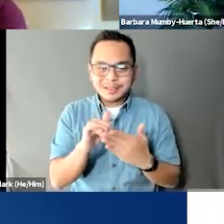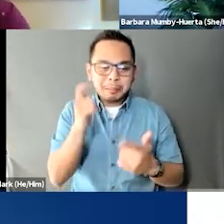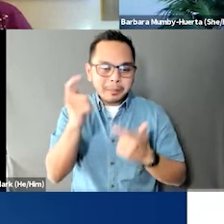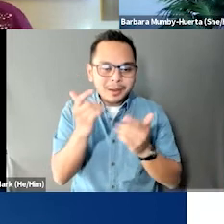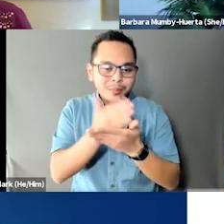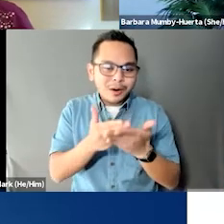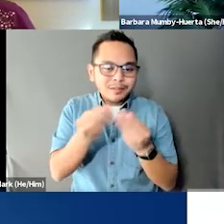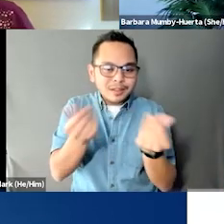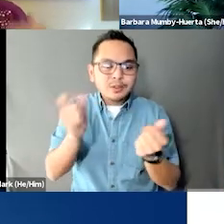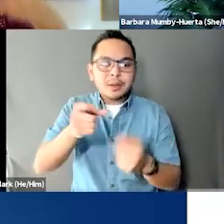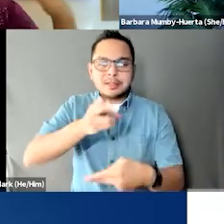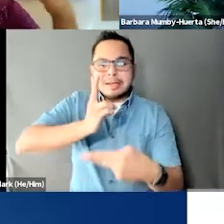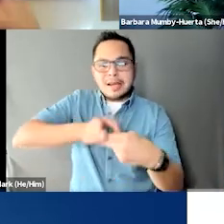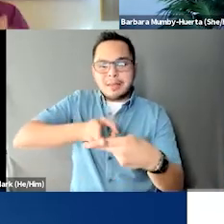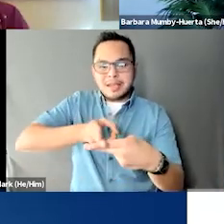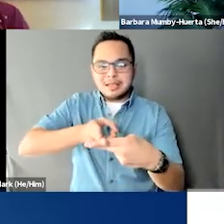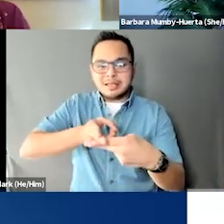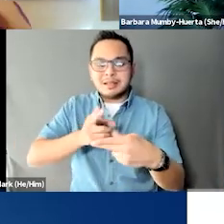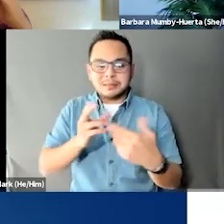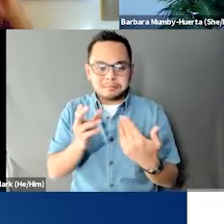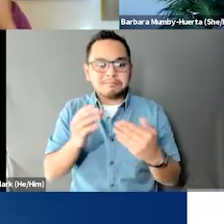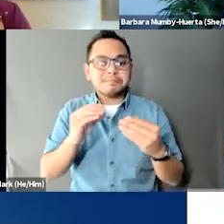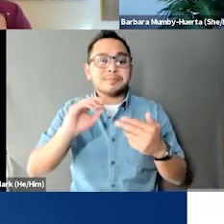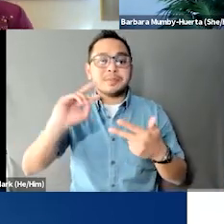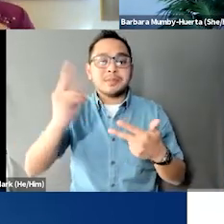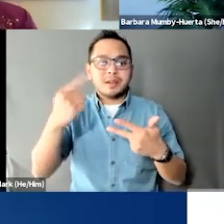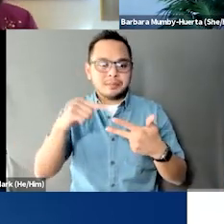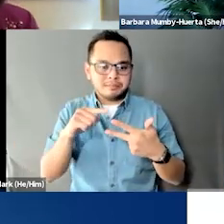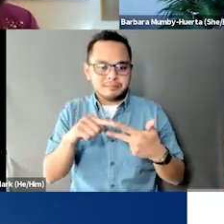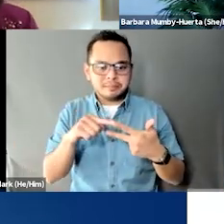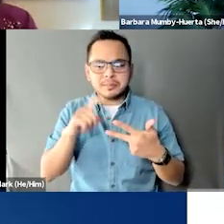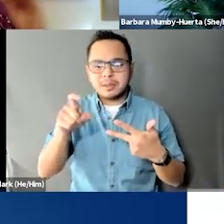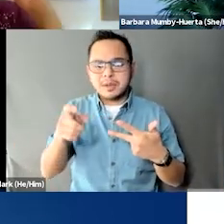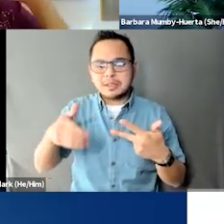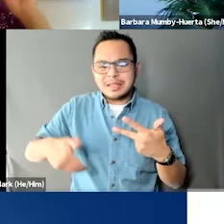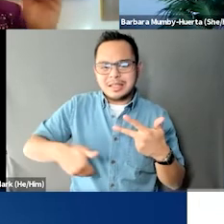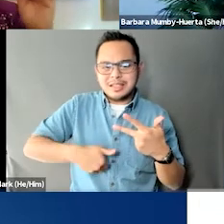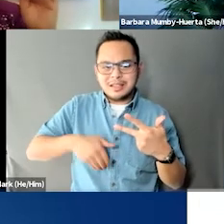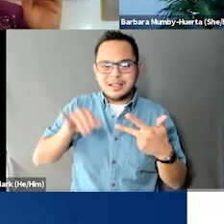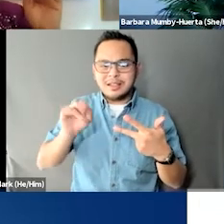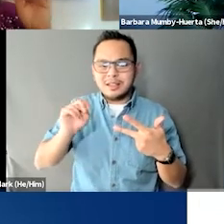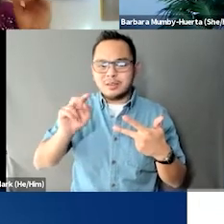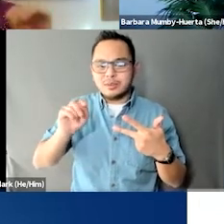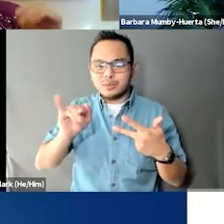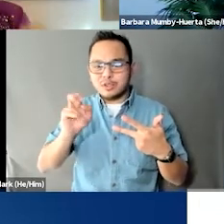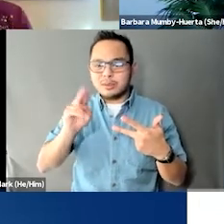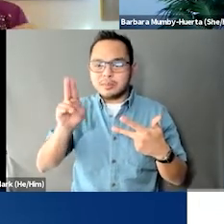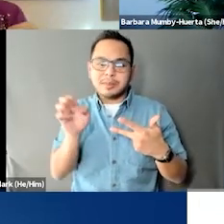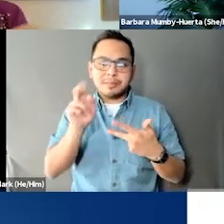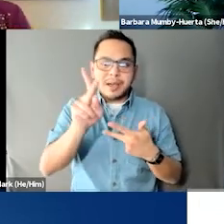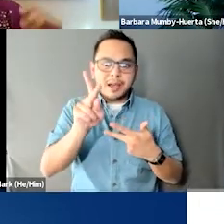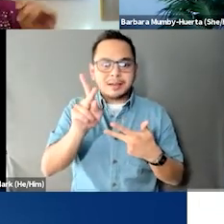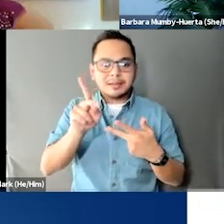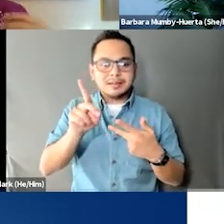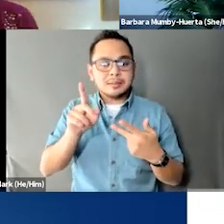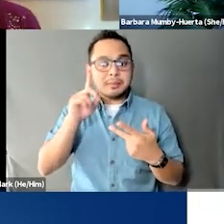that you have to name it. So number 2, we have to bring intuition back into importance because that's where your wisdom